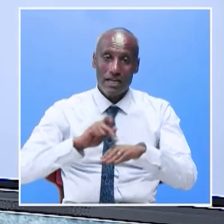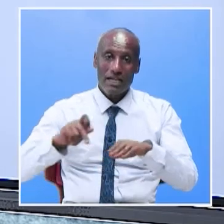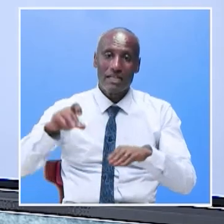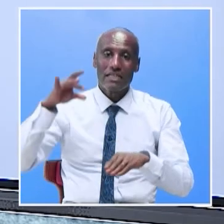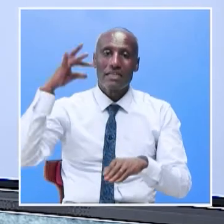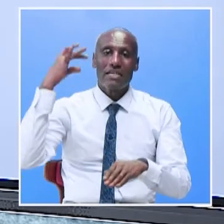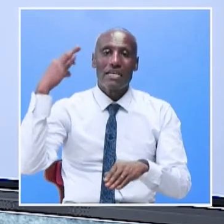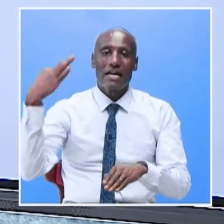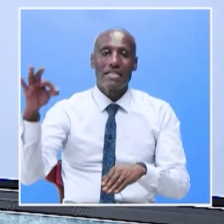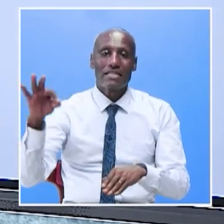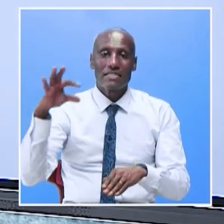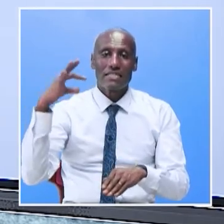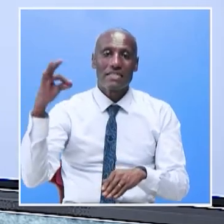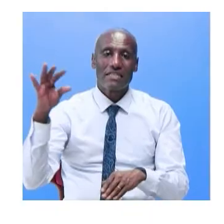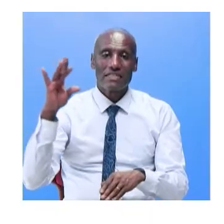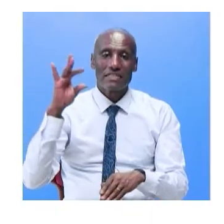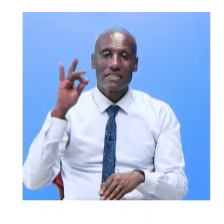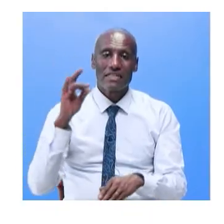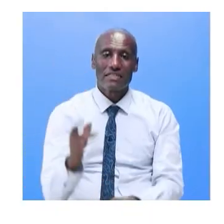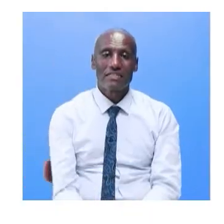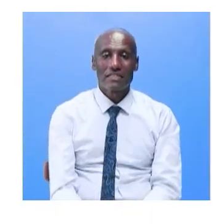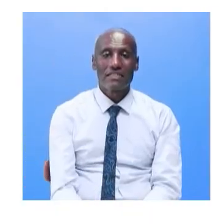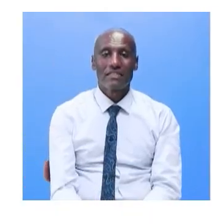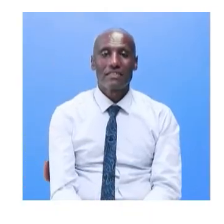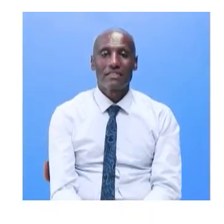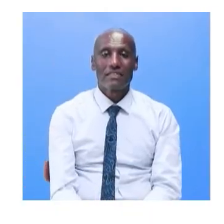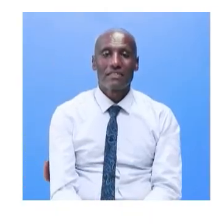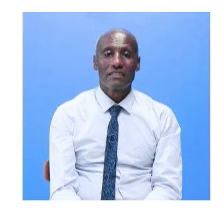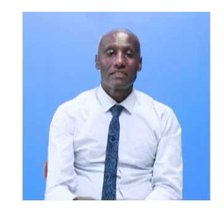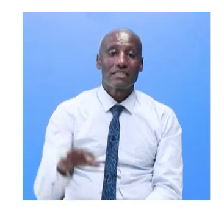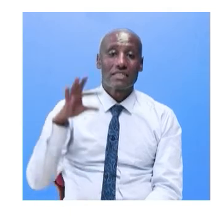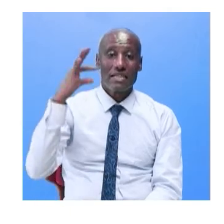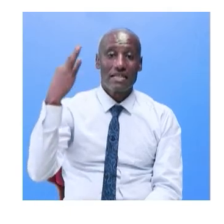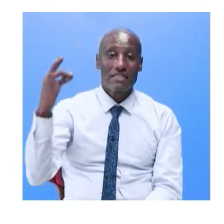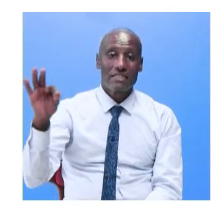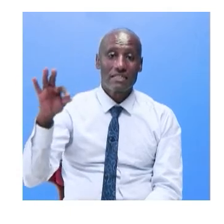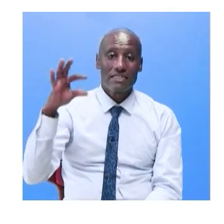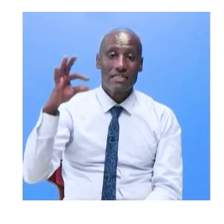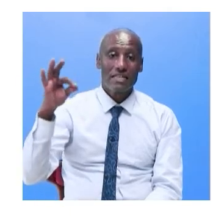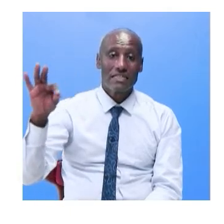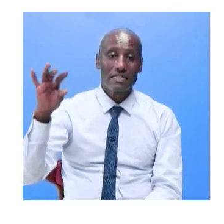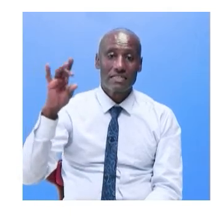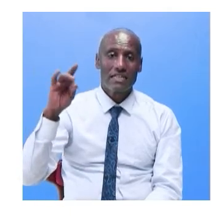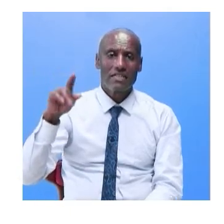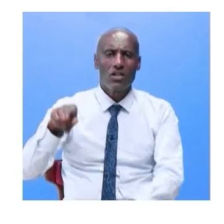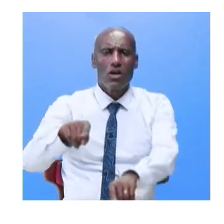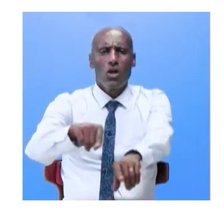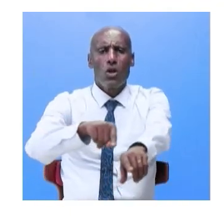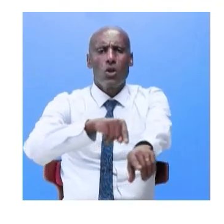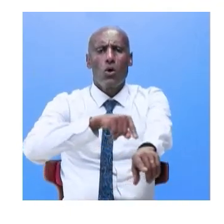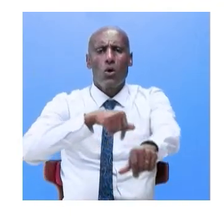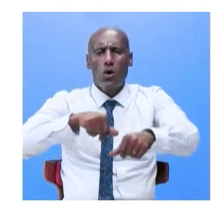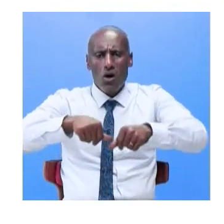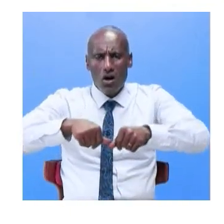blank 1998. Here is look at it. Long period of time.